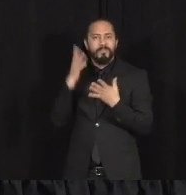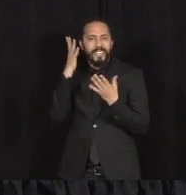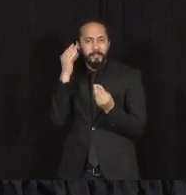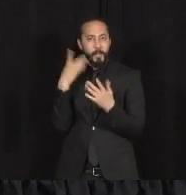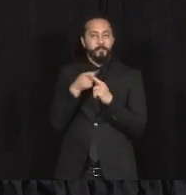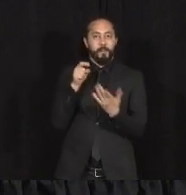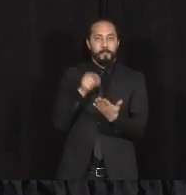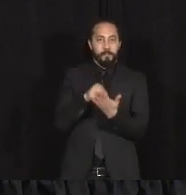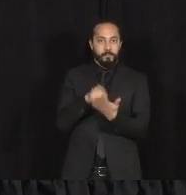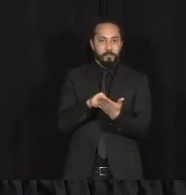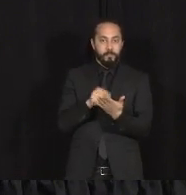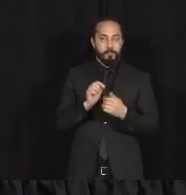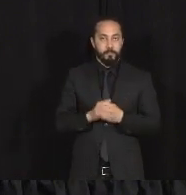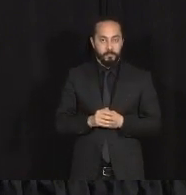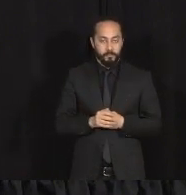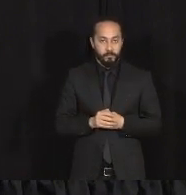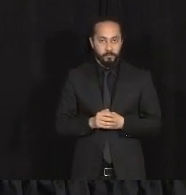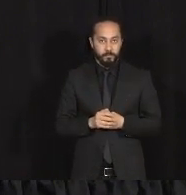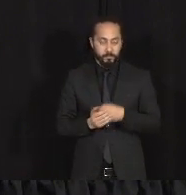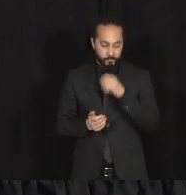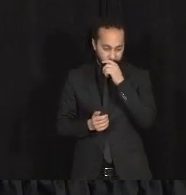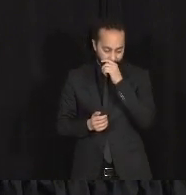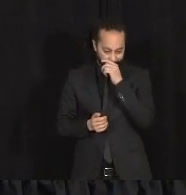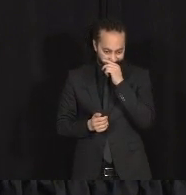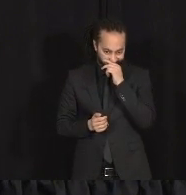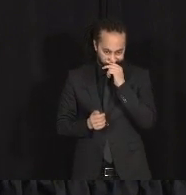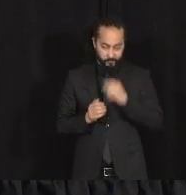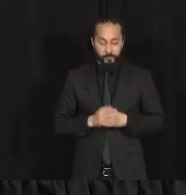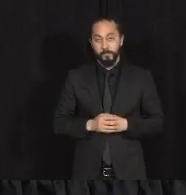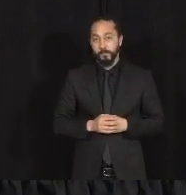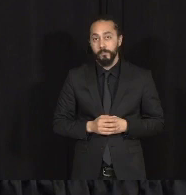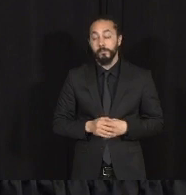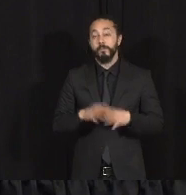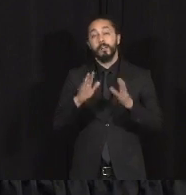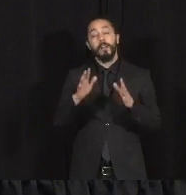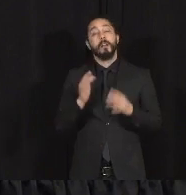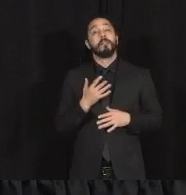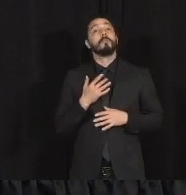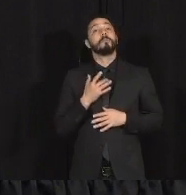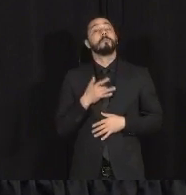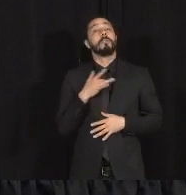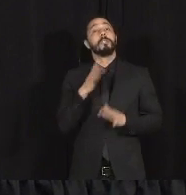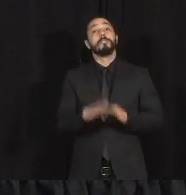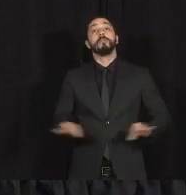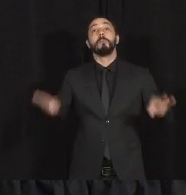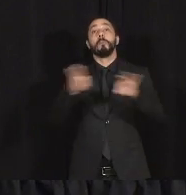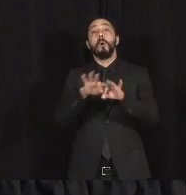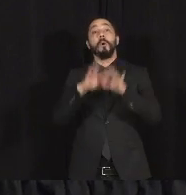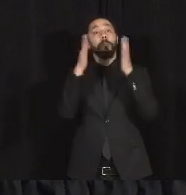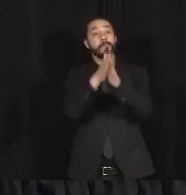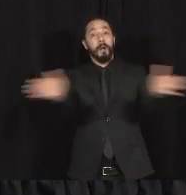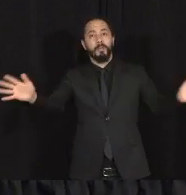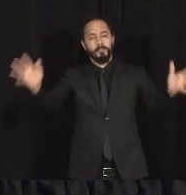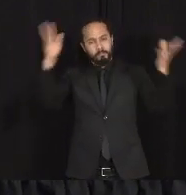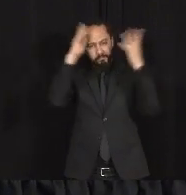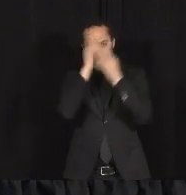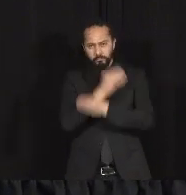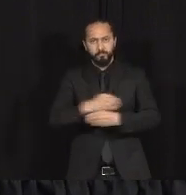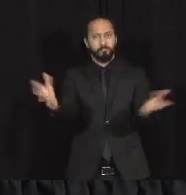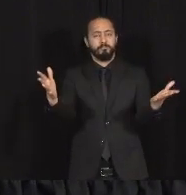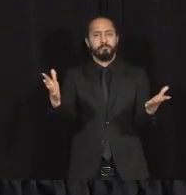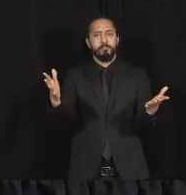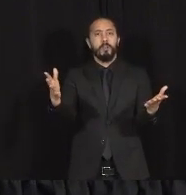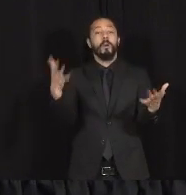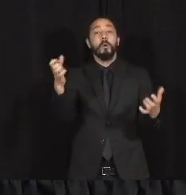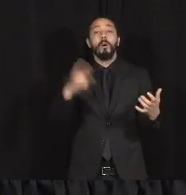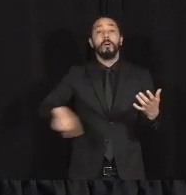We feel it's important to be transparent with the public about the scale of the challenges which